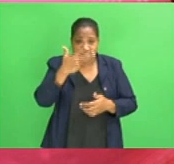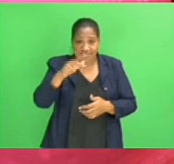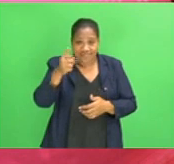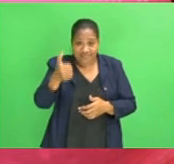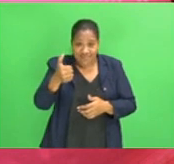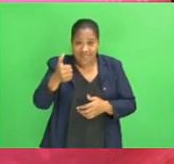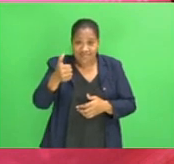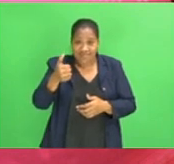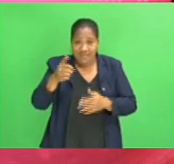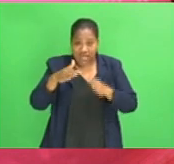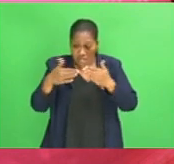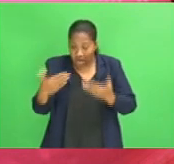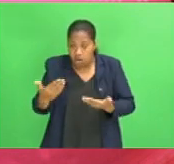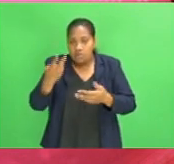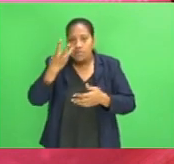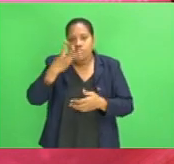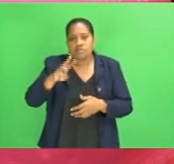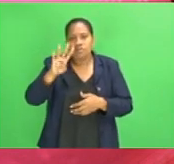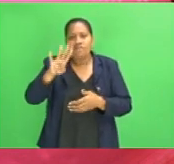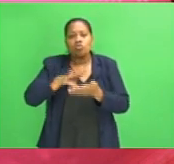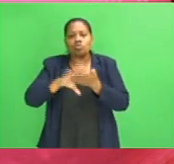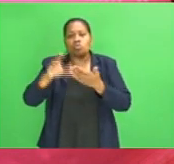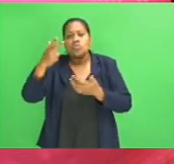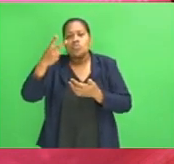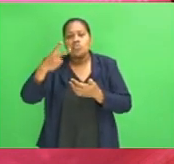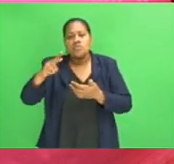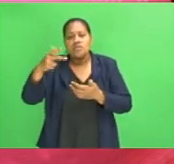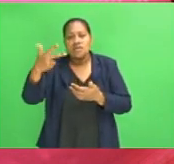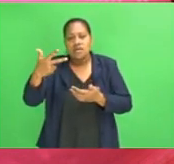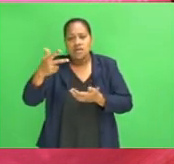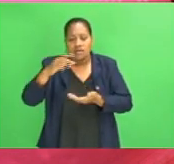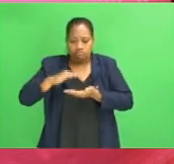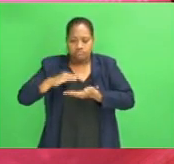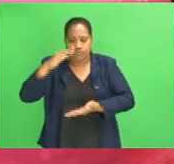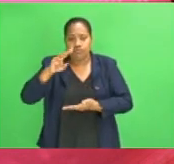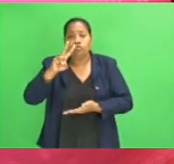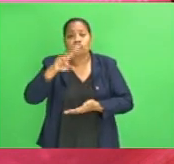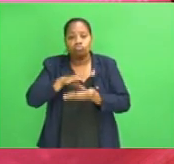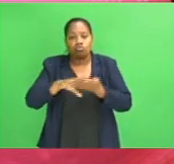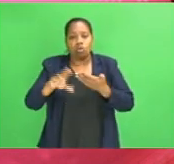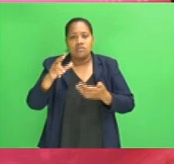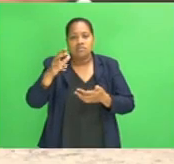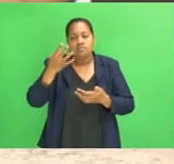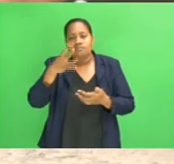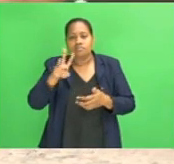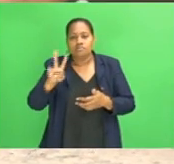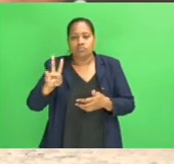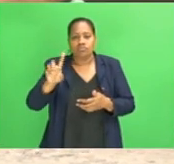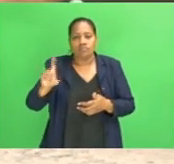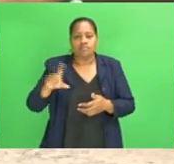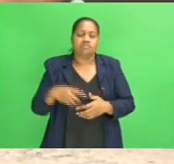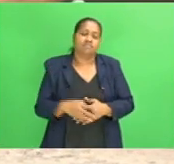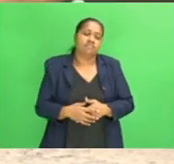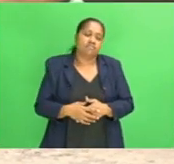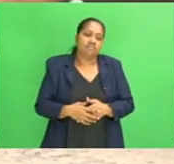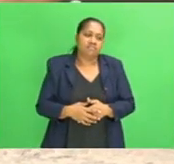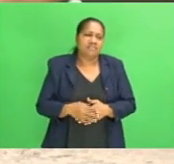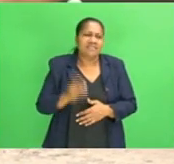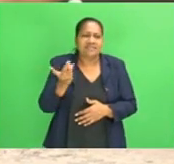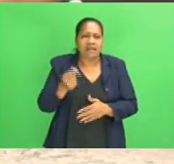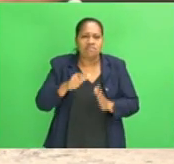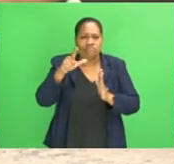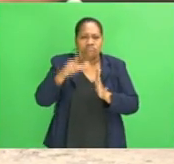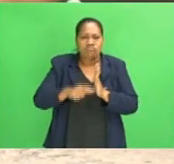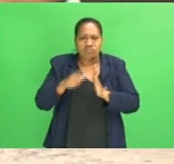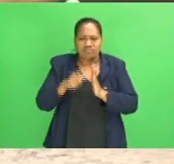to $34.28, an increase of $2.42. Some low-income families have found relief